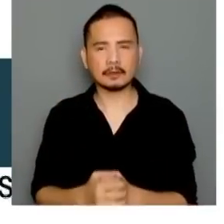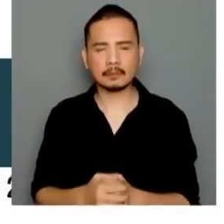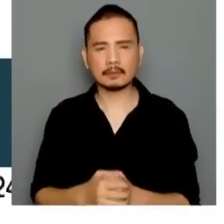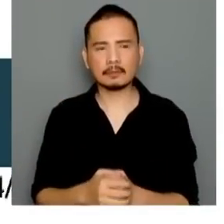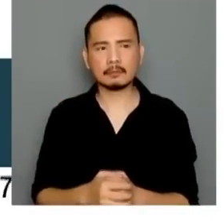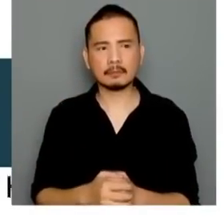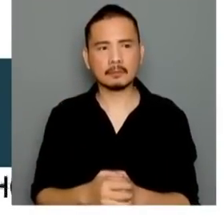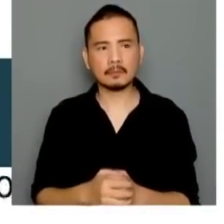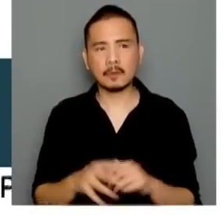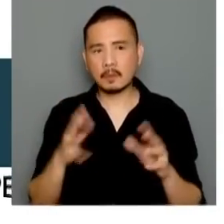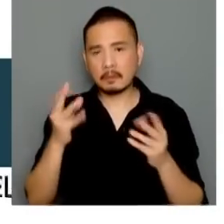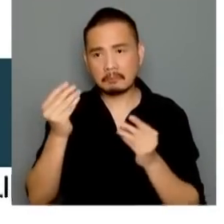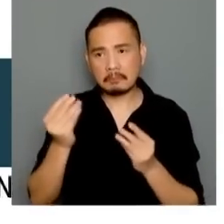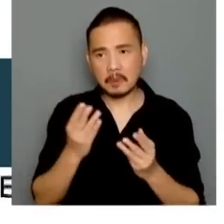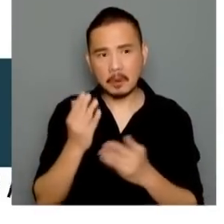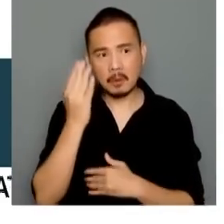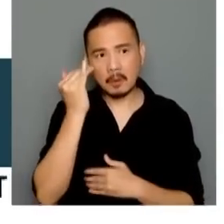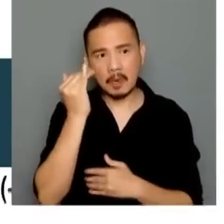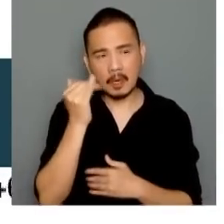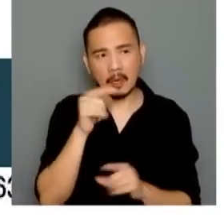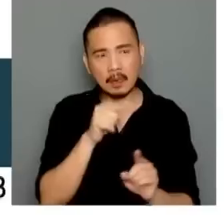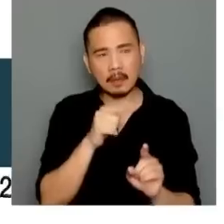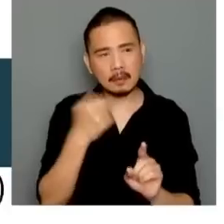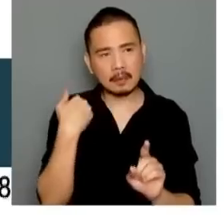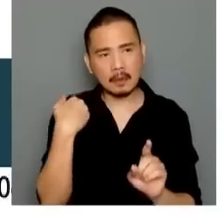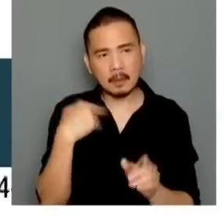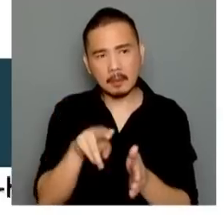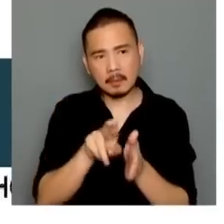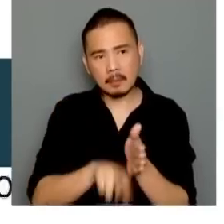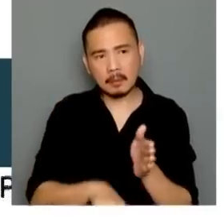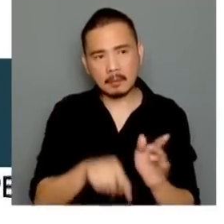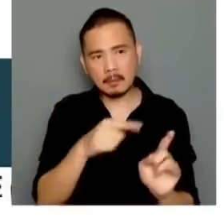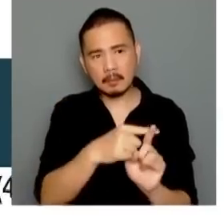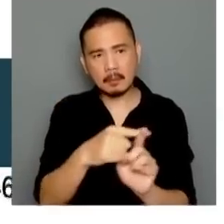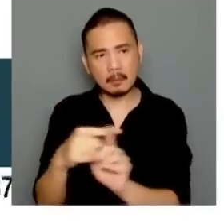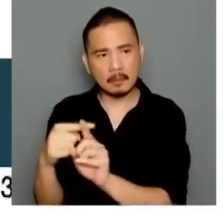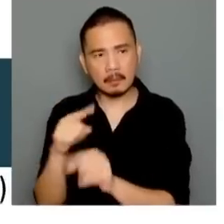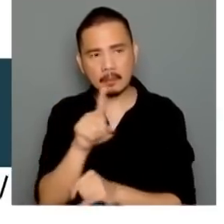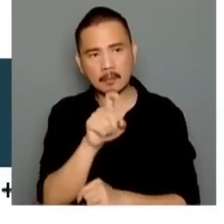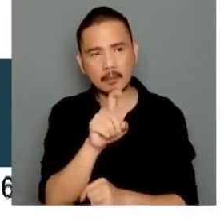some of the bodies to bury them in the cemetery?